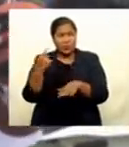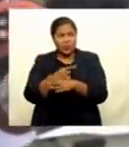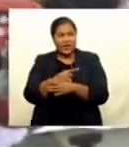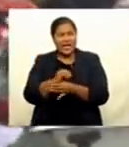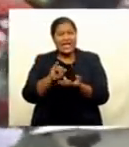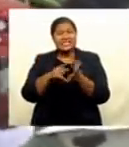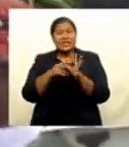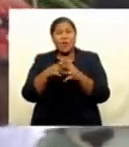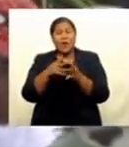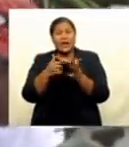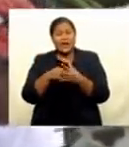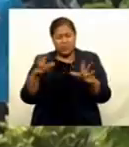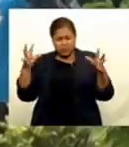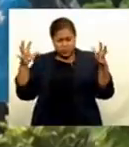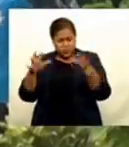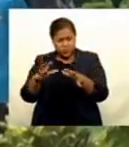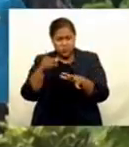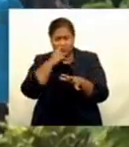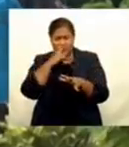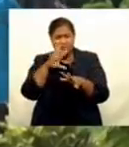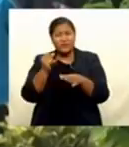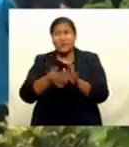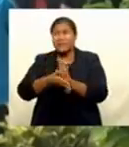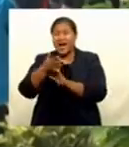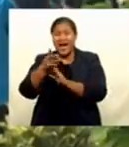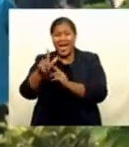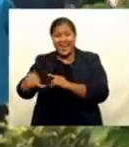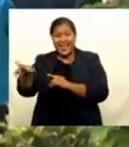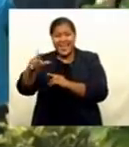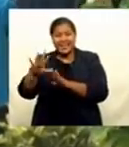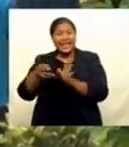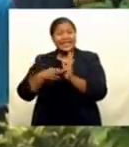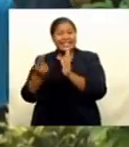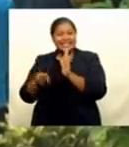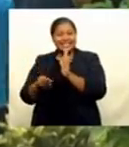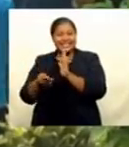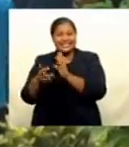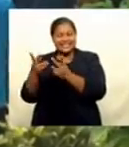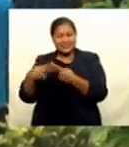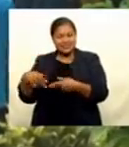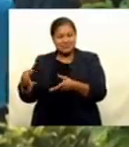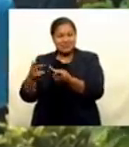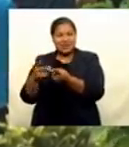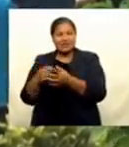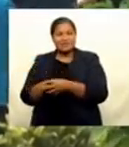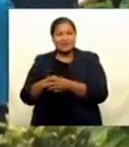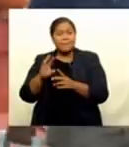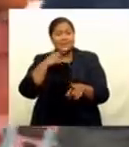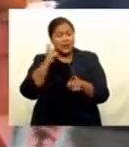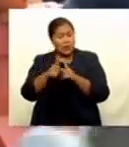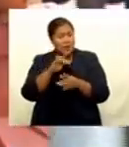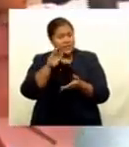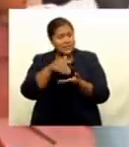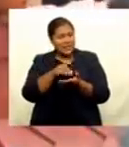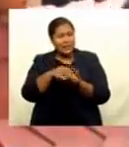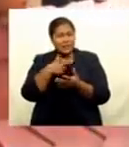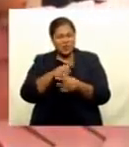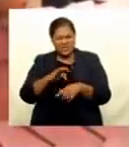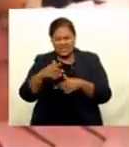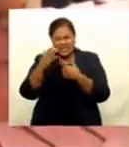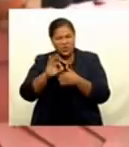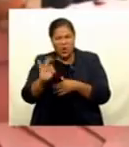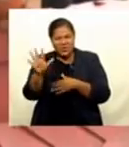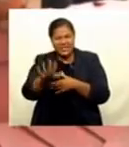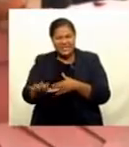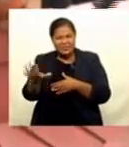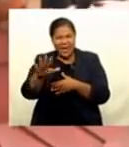been experiencing a flood of people from the highlands. The Naitasiri COVID-19 Command Center says as a result of limited space at the